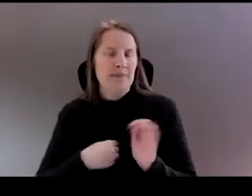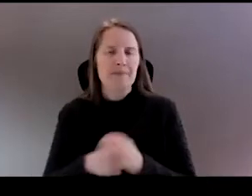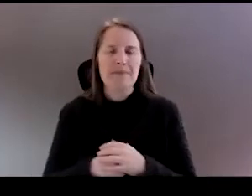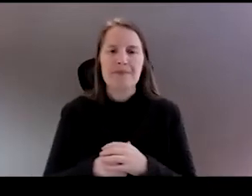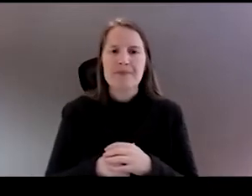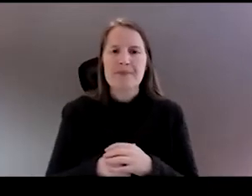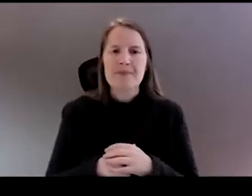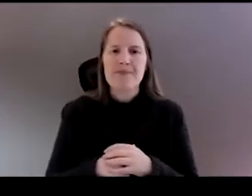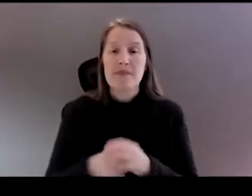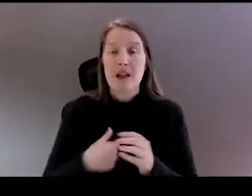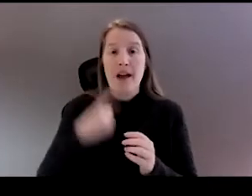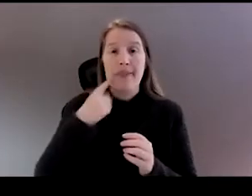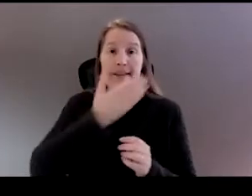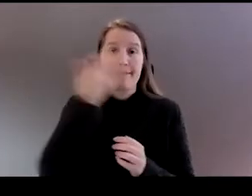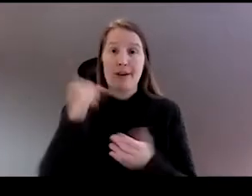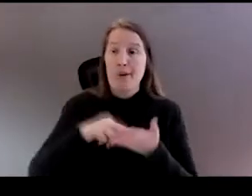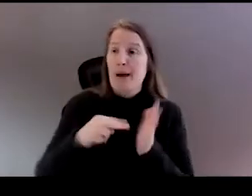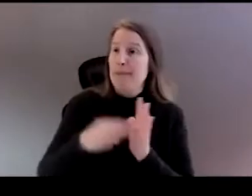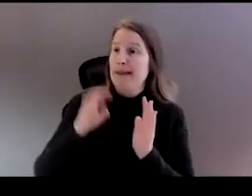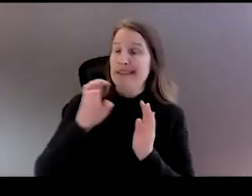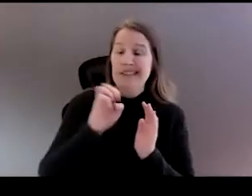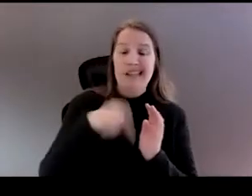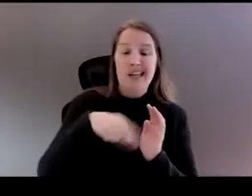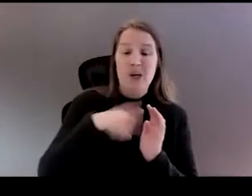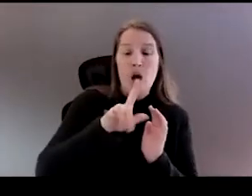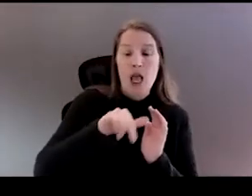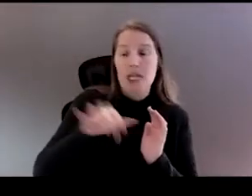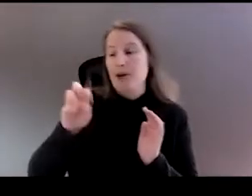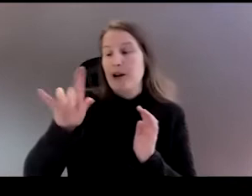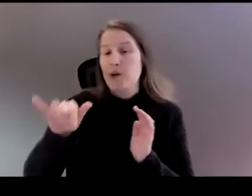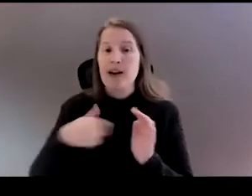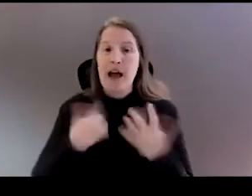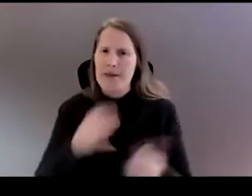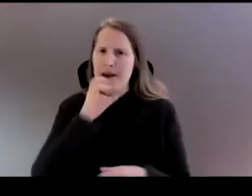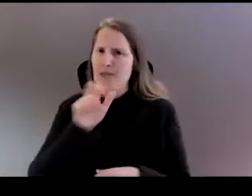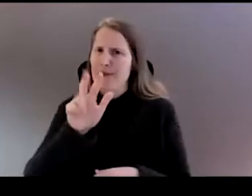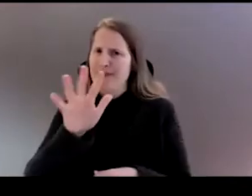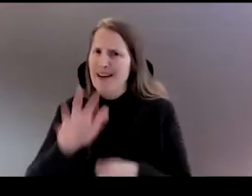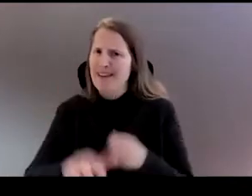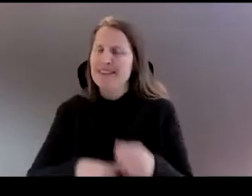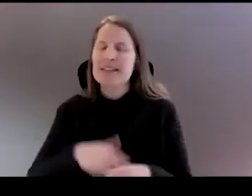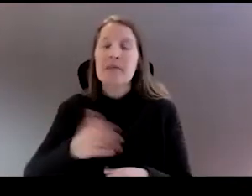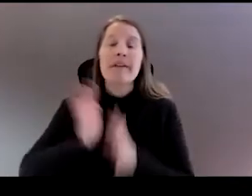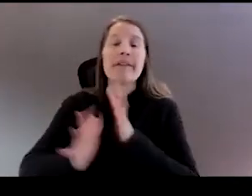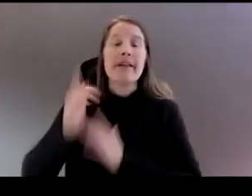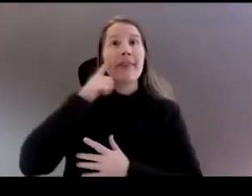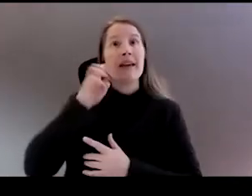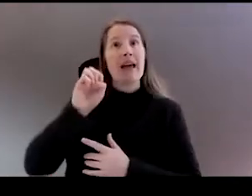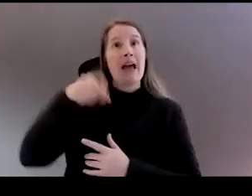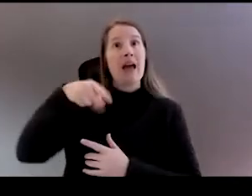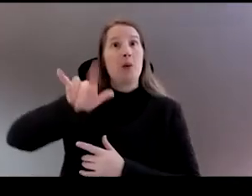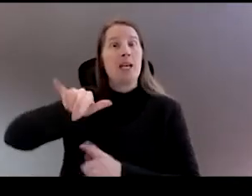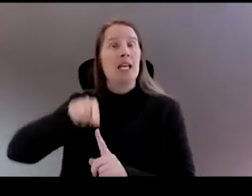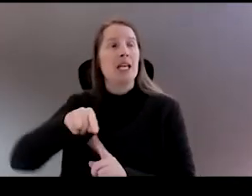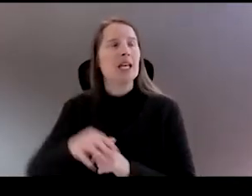equity was or equality was a long time ago. I'm 45 years old now. But when I think of equity, I think of it